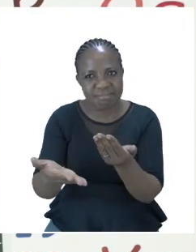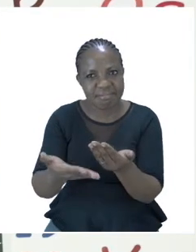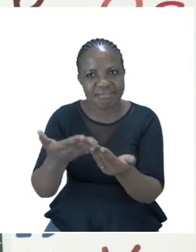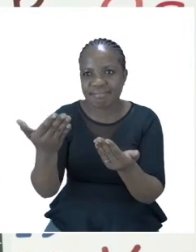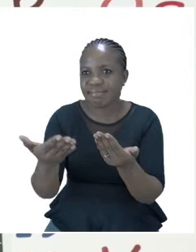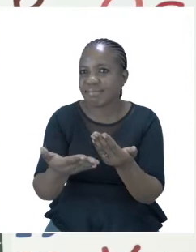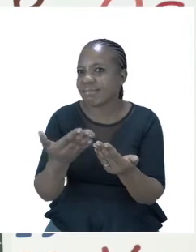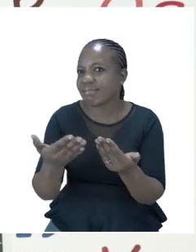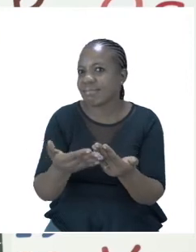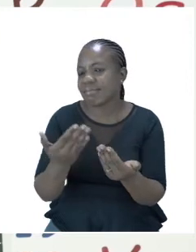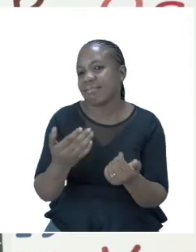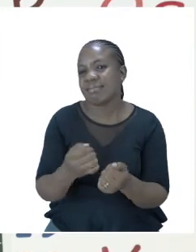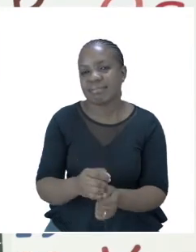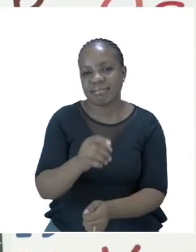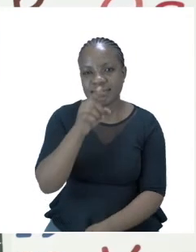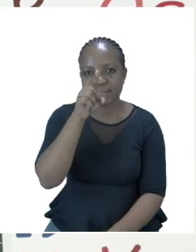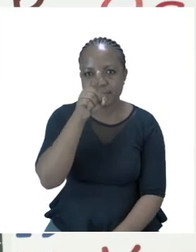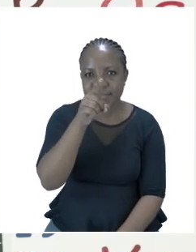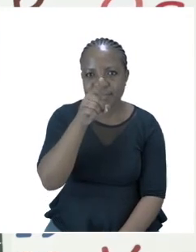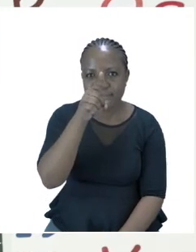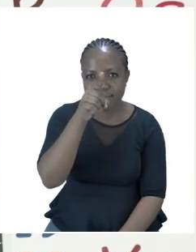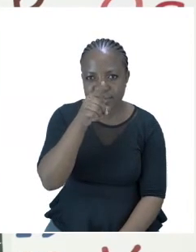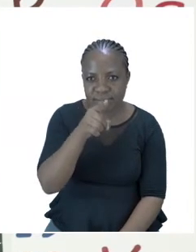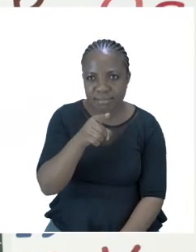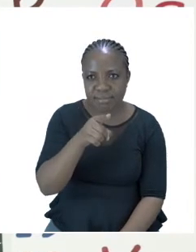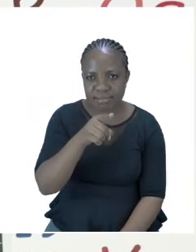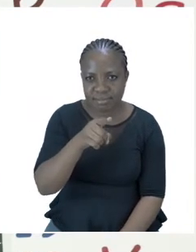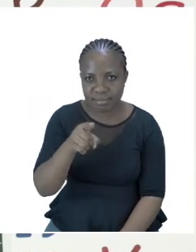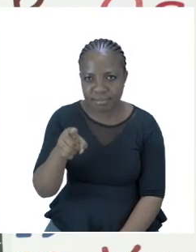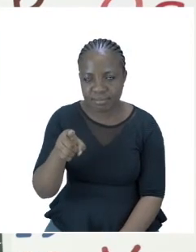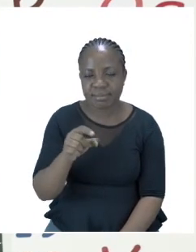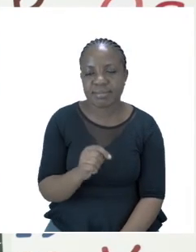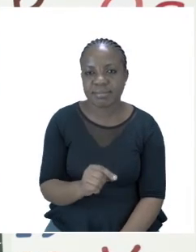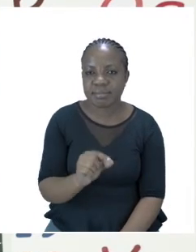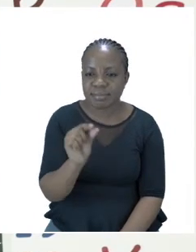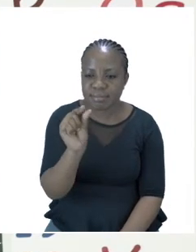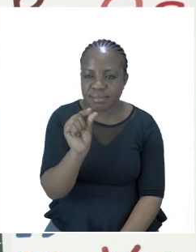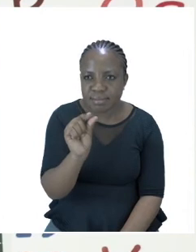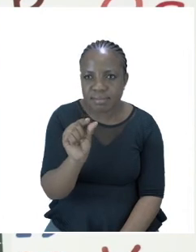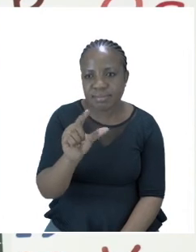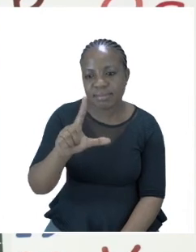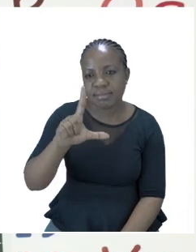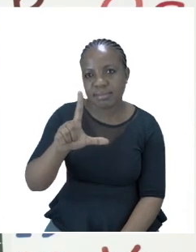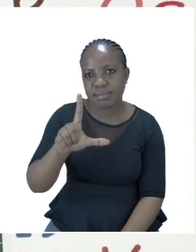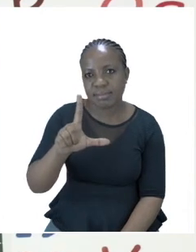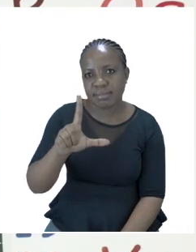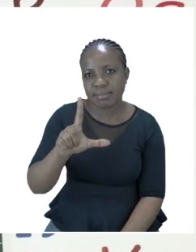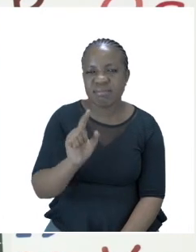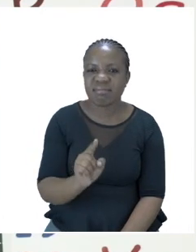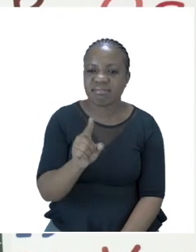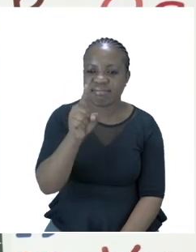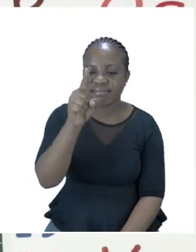is just sitting with her legs in front of her. And then we have small letter L, which is